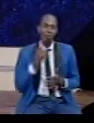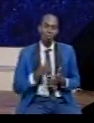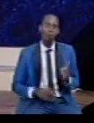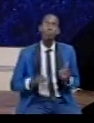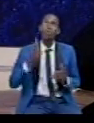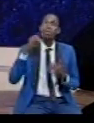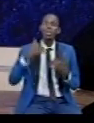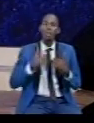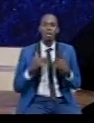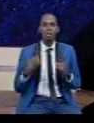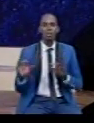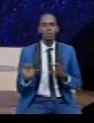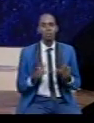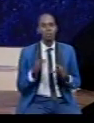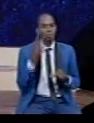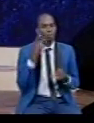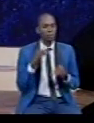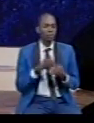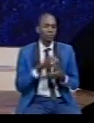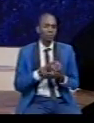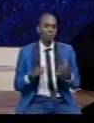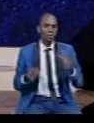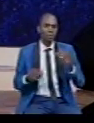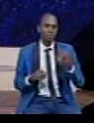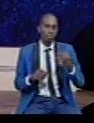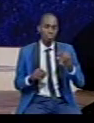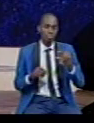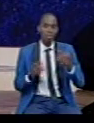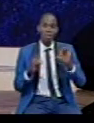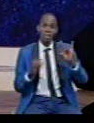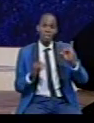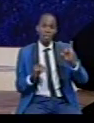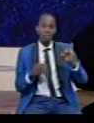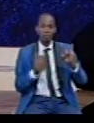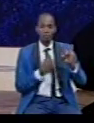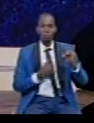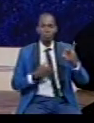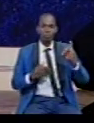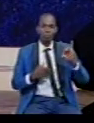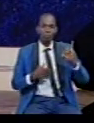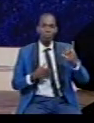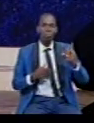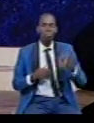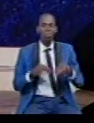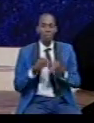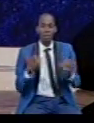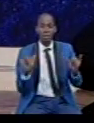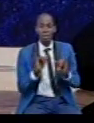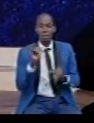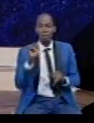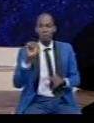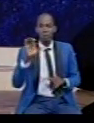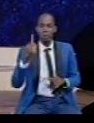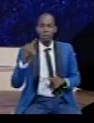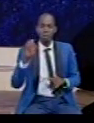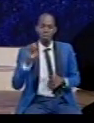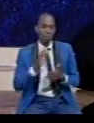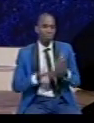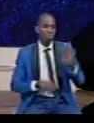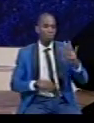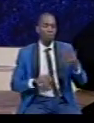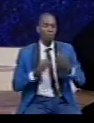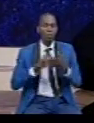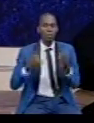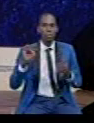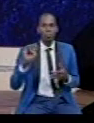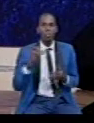done. We're told in verse 18 of that same Acts chapter 4. And they called them,